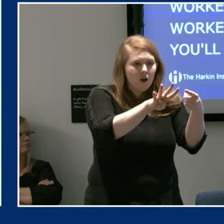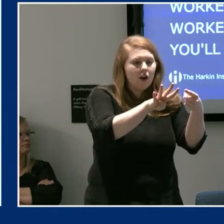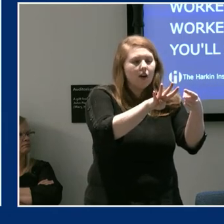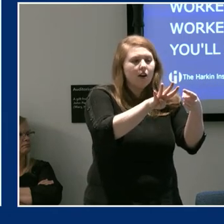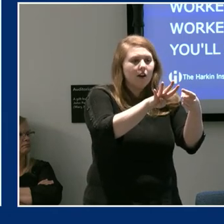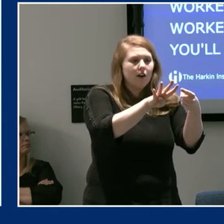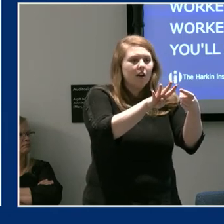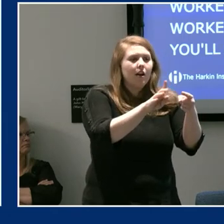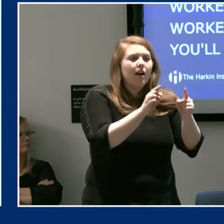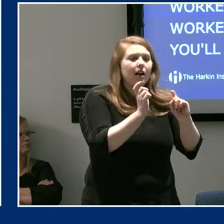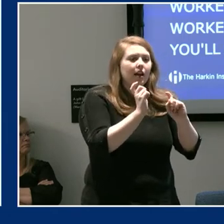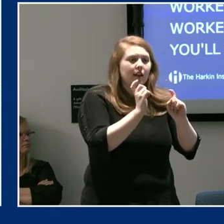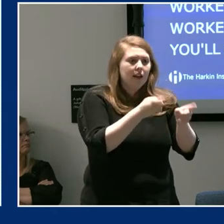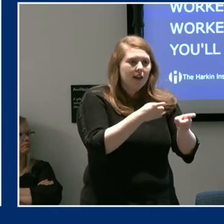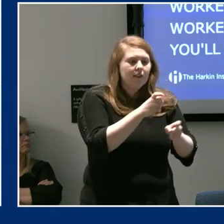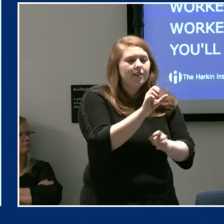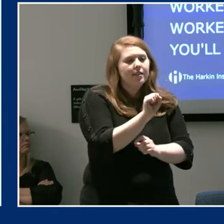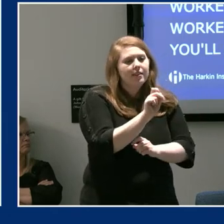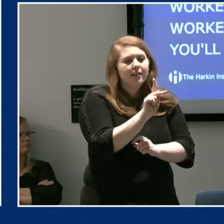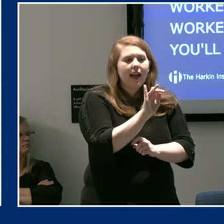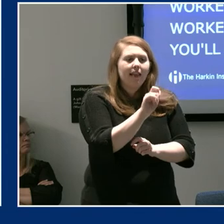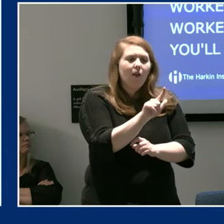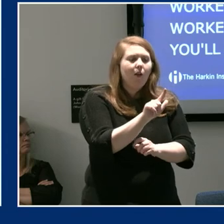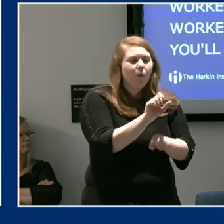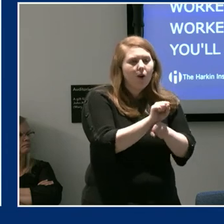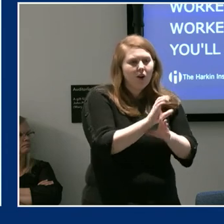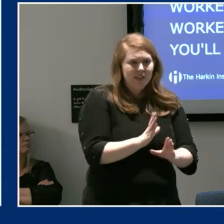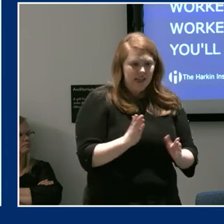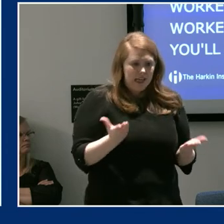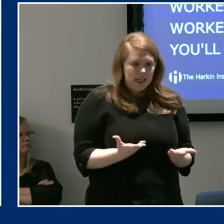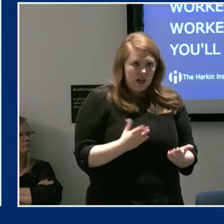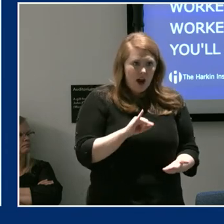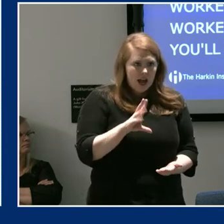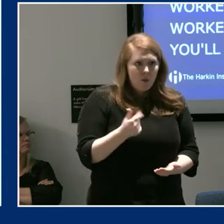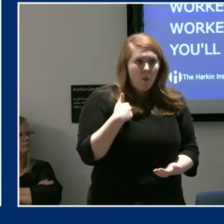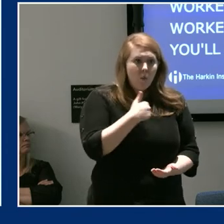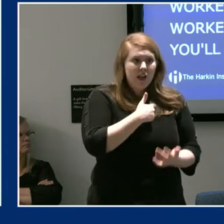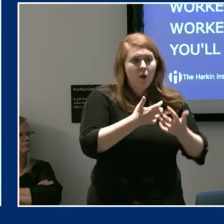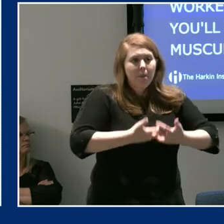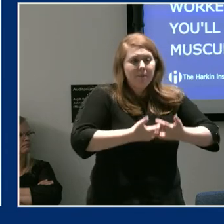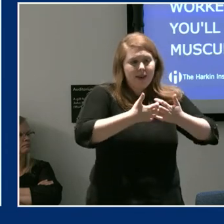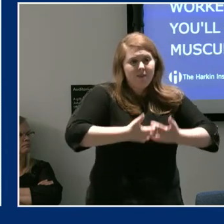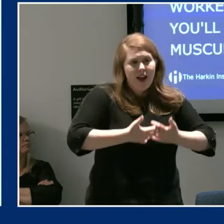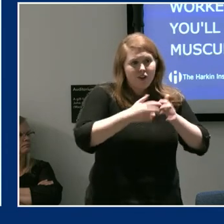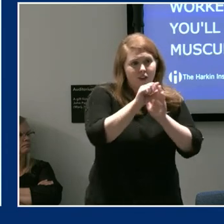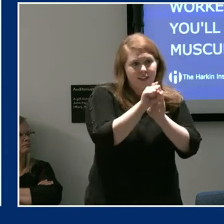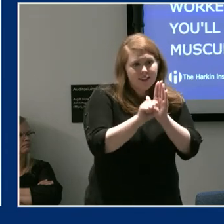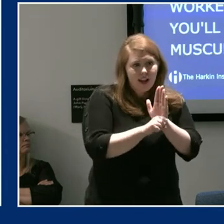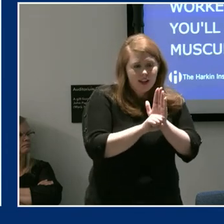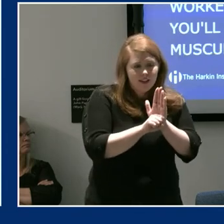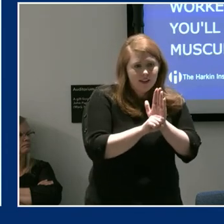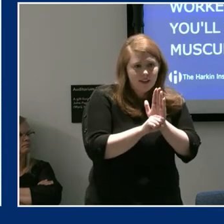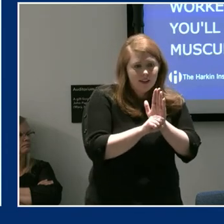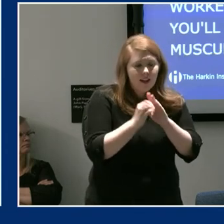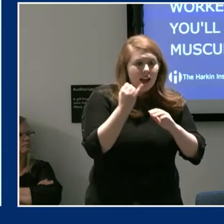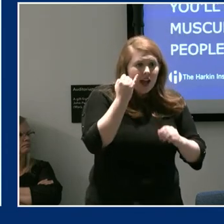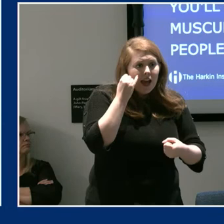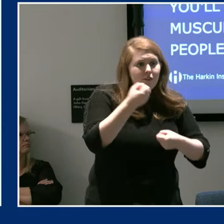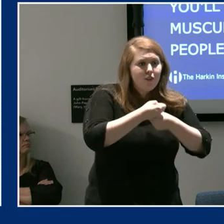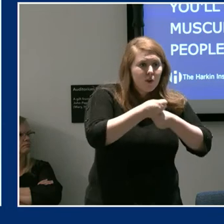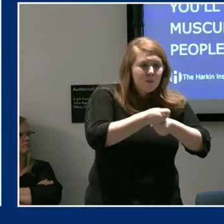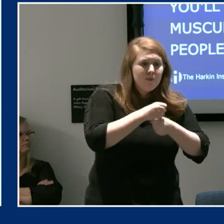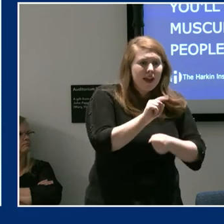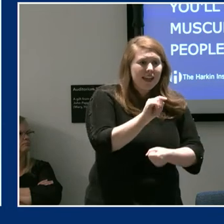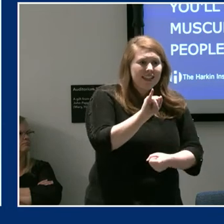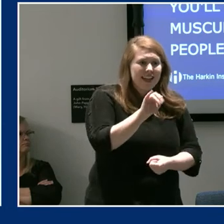workers. Contrary to what people think about Iowa, we're a manufacturing state. If you build tires for 30 years